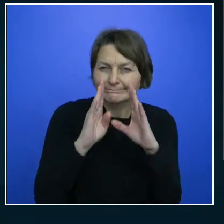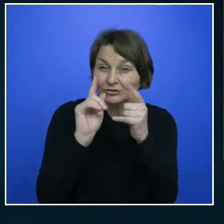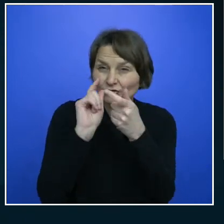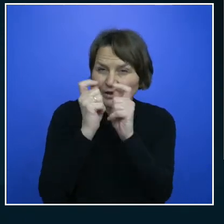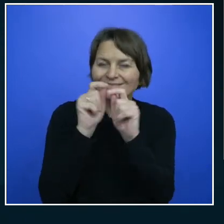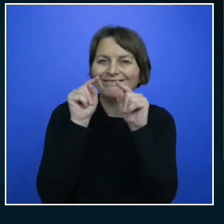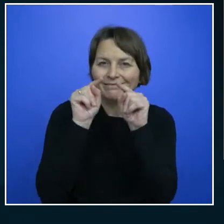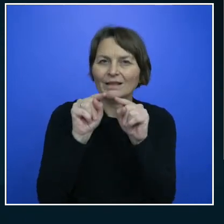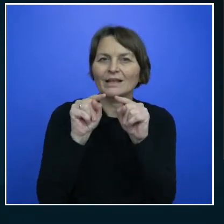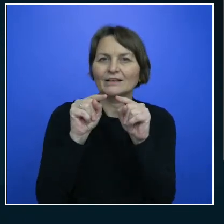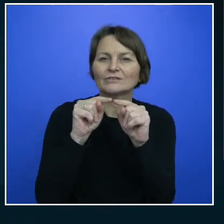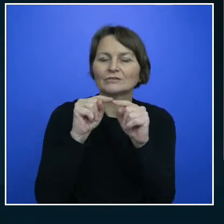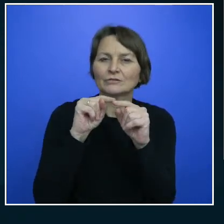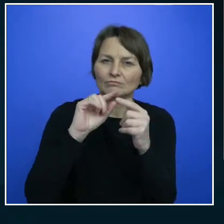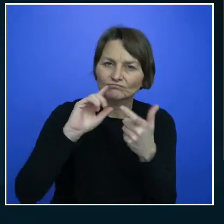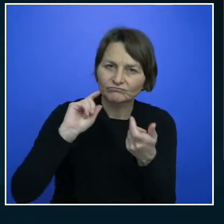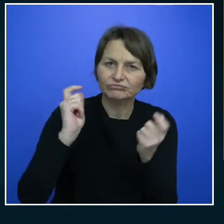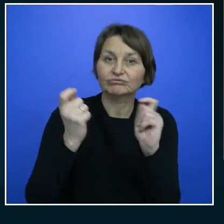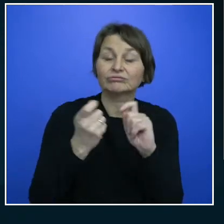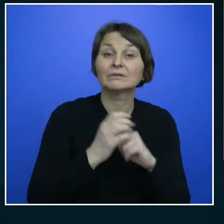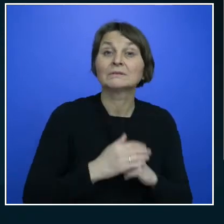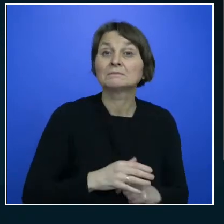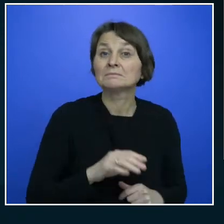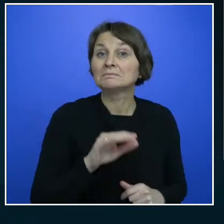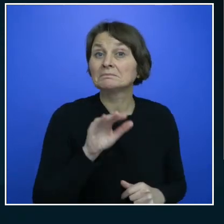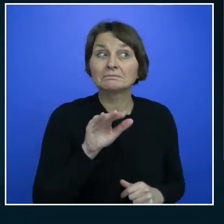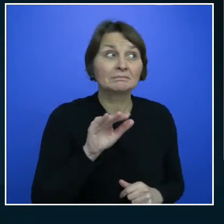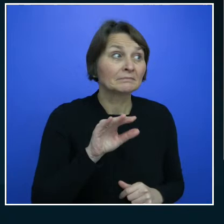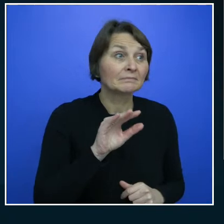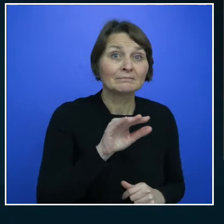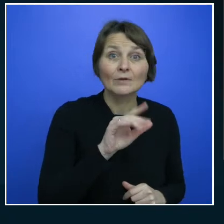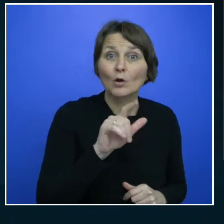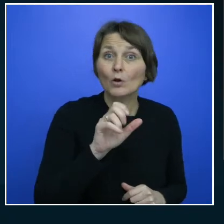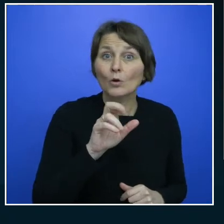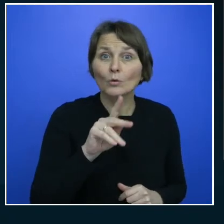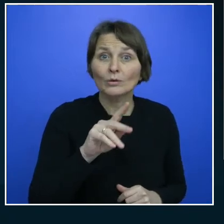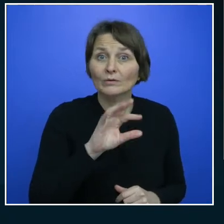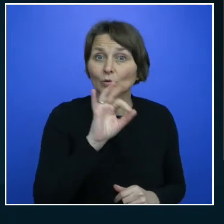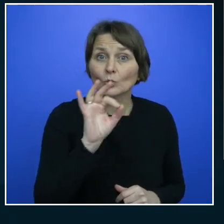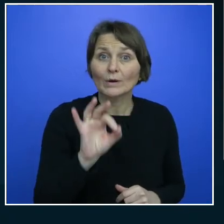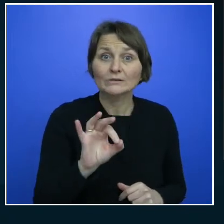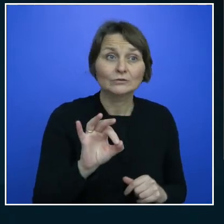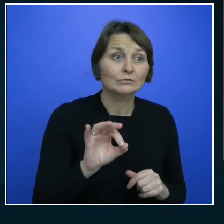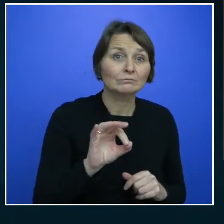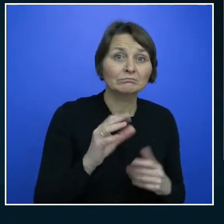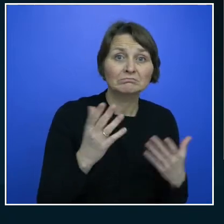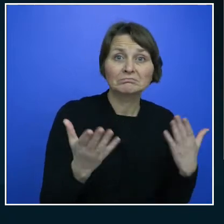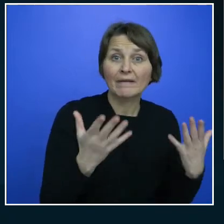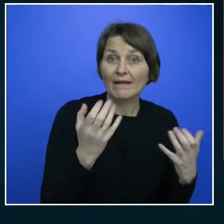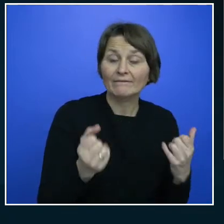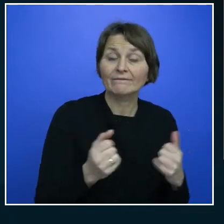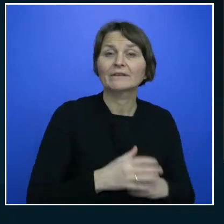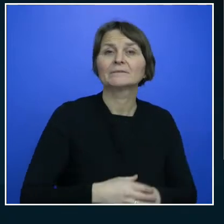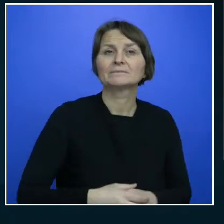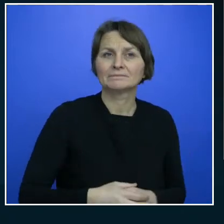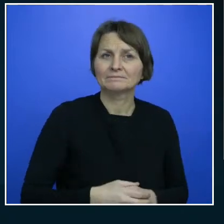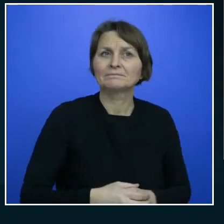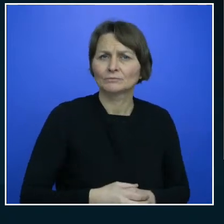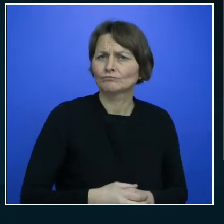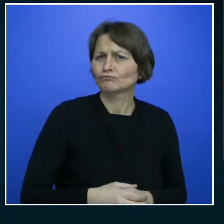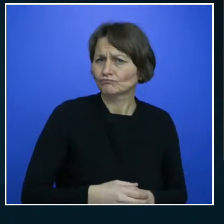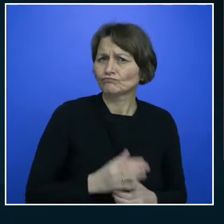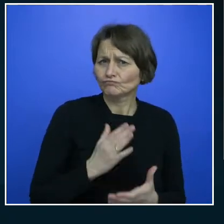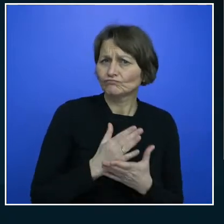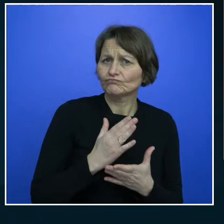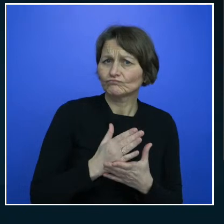I don't know if there are questions, Luc or Roland. Yeah, maybe we can do a couple of questions in between.